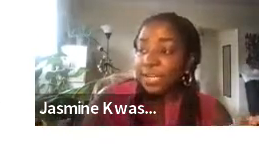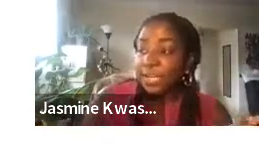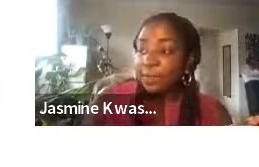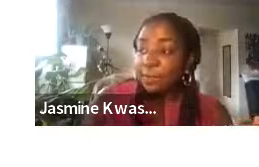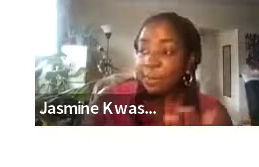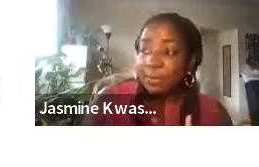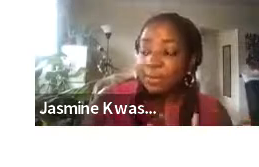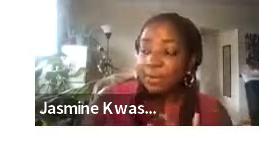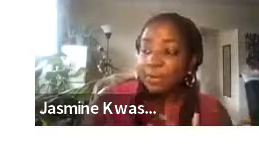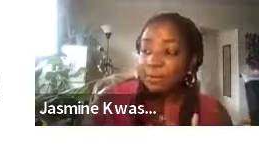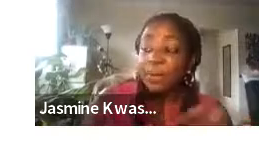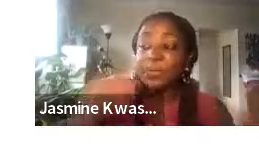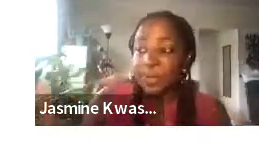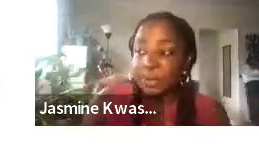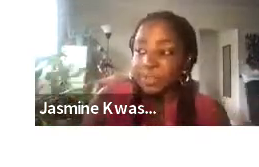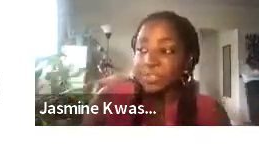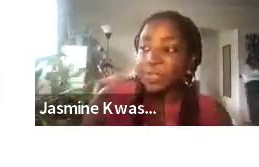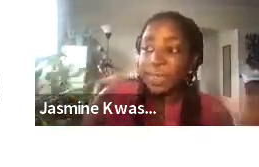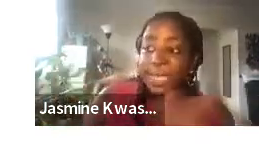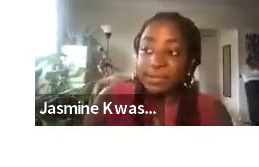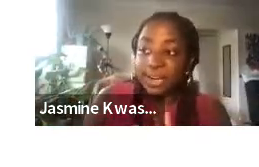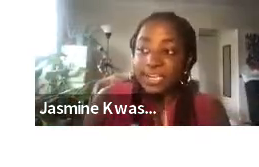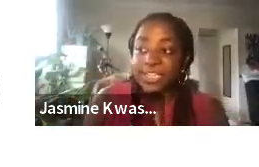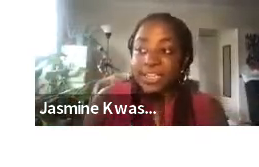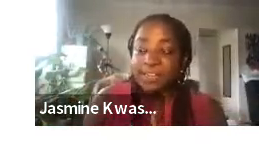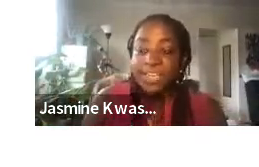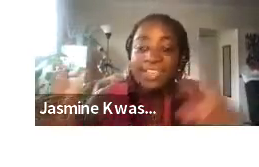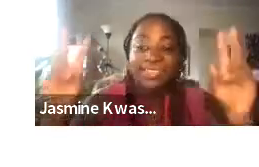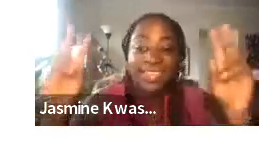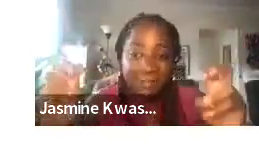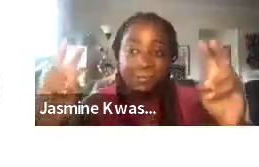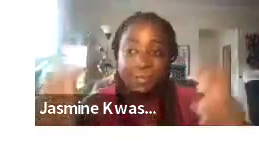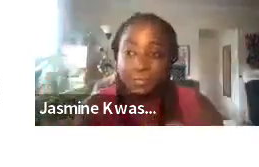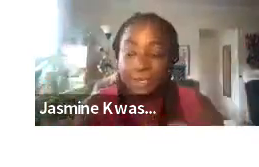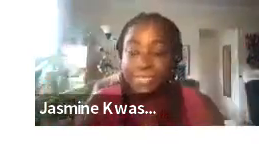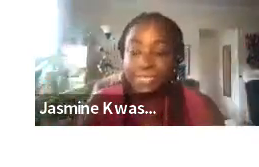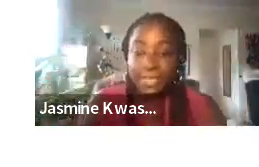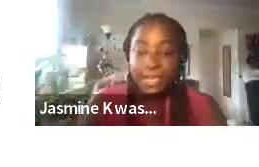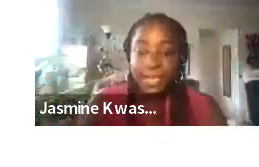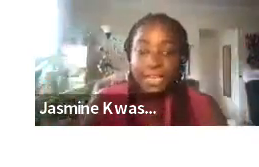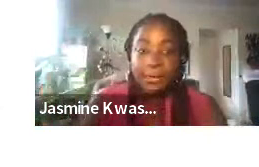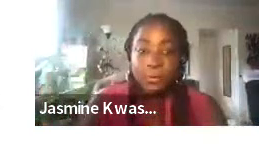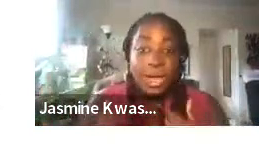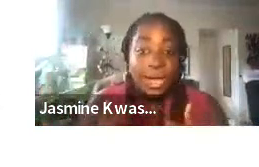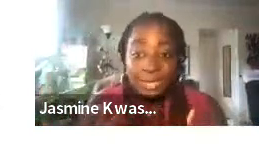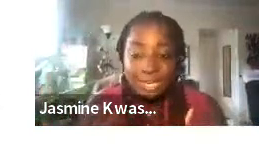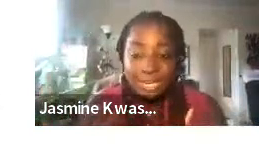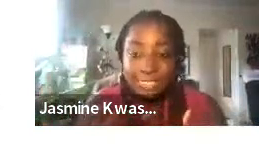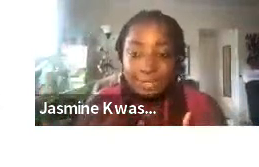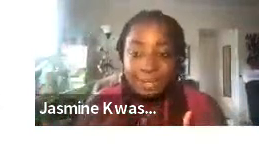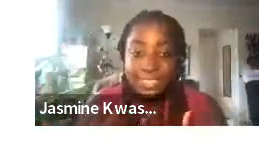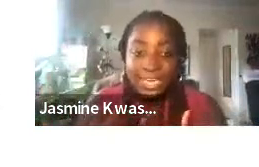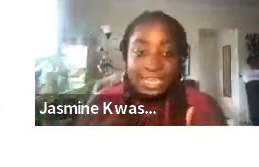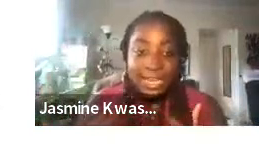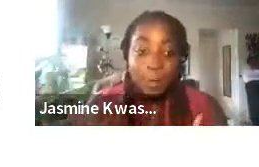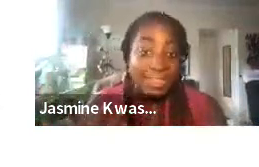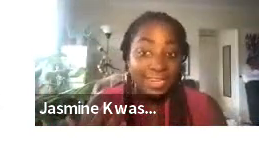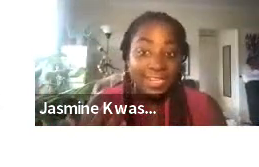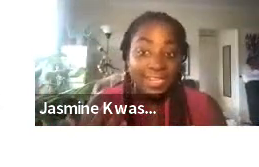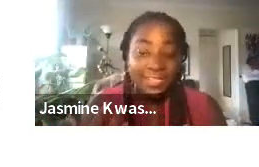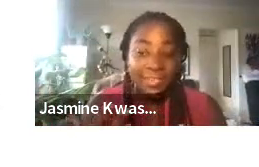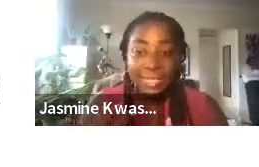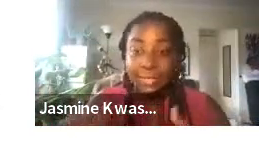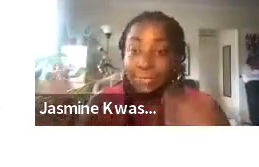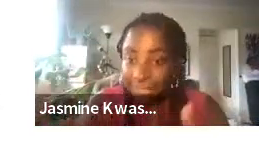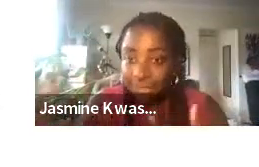out from a paper, multiple papers show that Black Americans have less of a response. And while I'm not an expert on exactly why